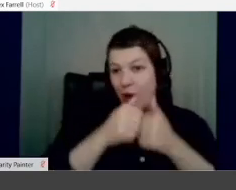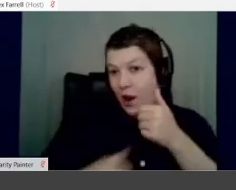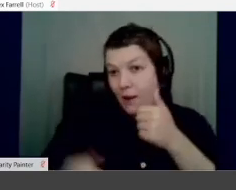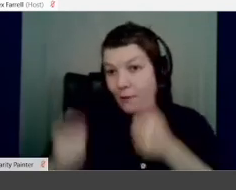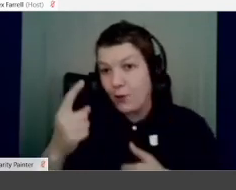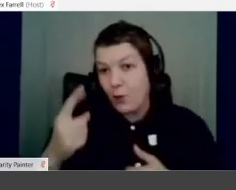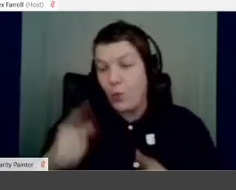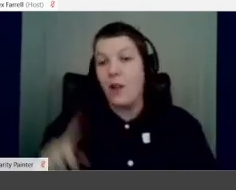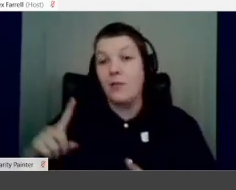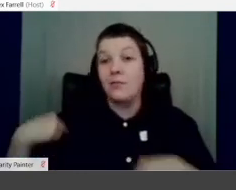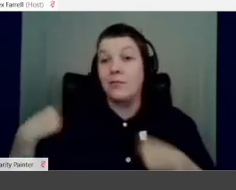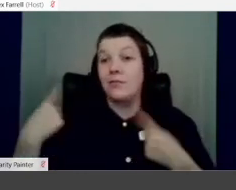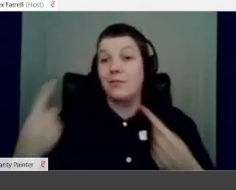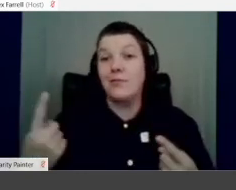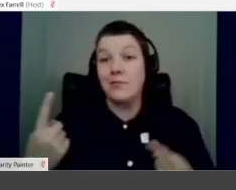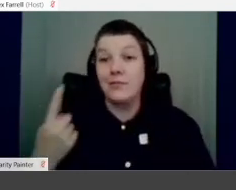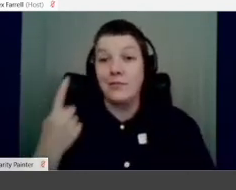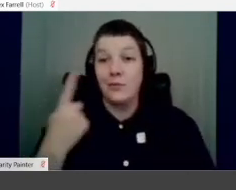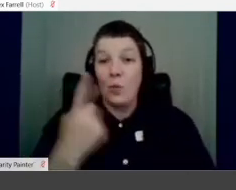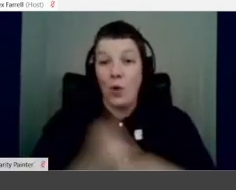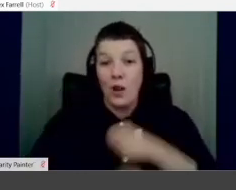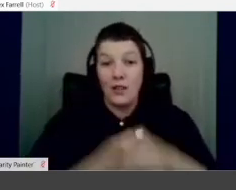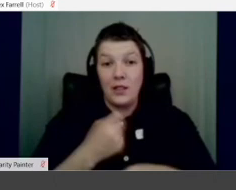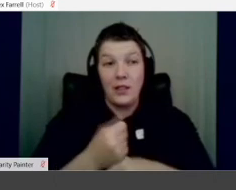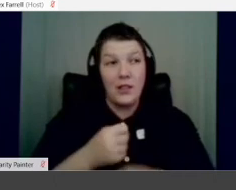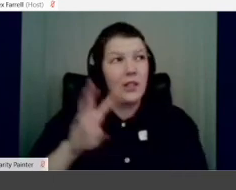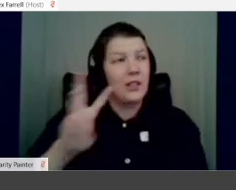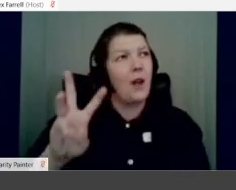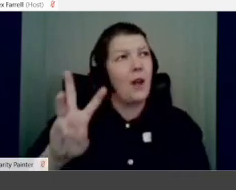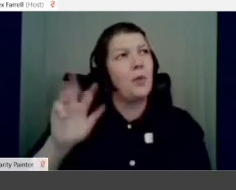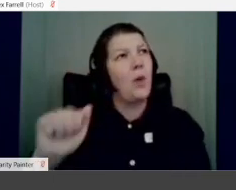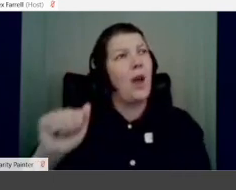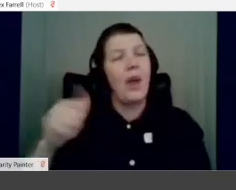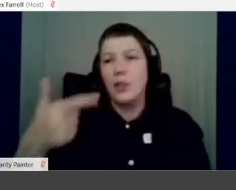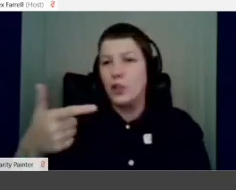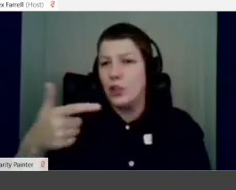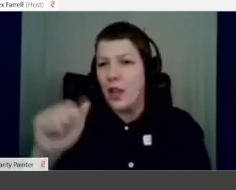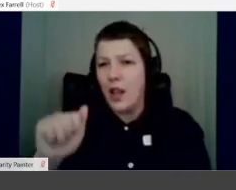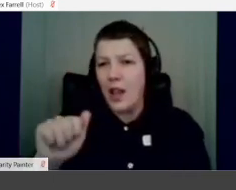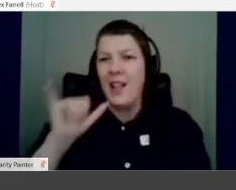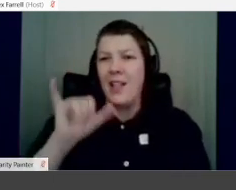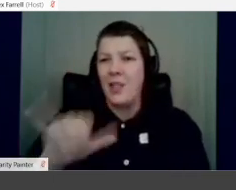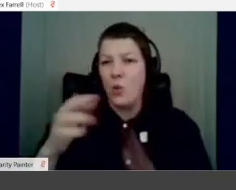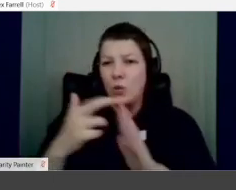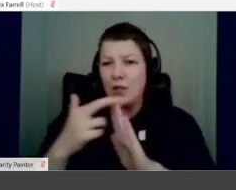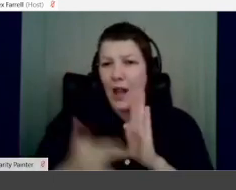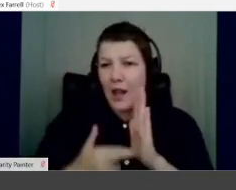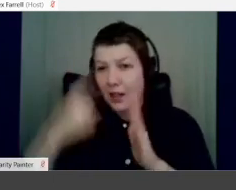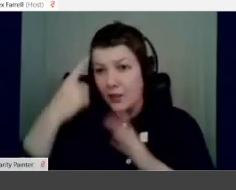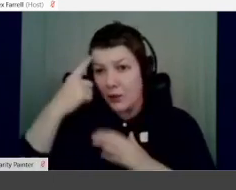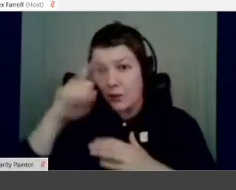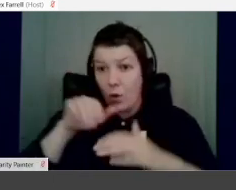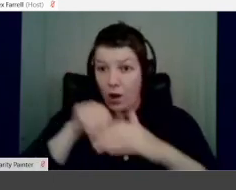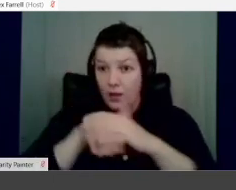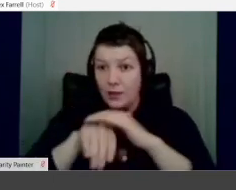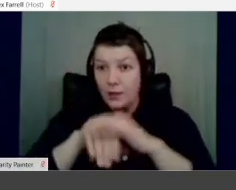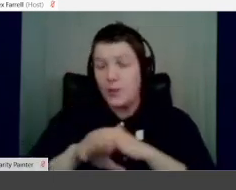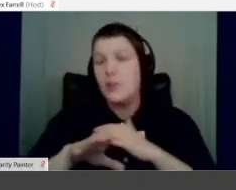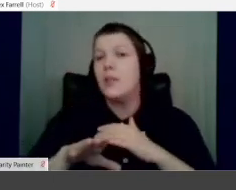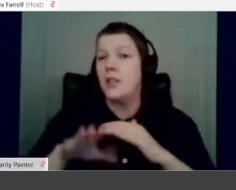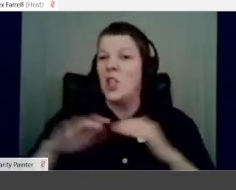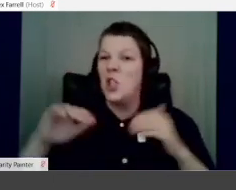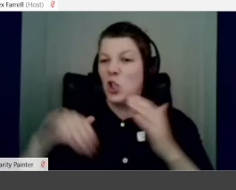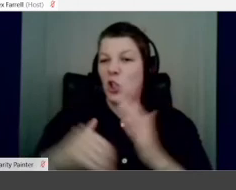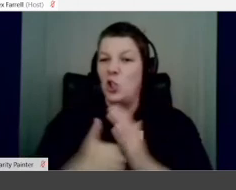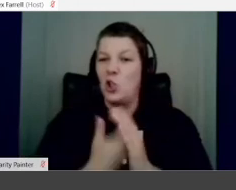best practices for that, the WAGA, is that getting that right? The guidelines for accessibility have put out a new version, and it's all